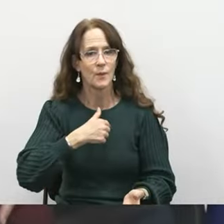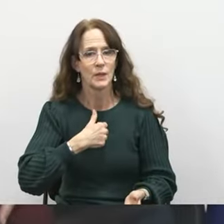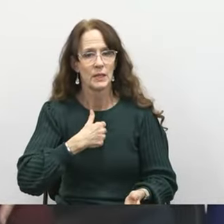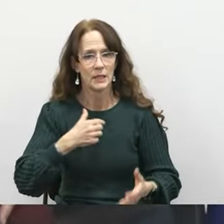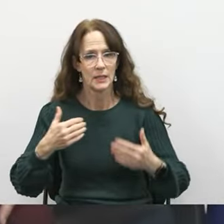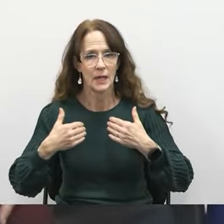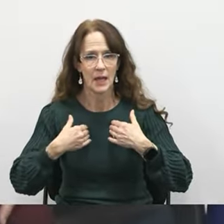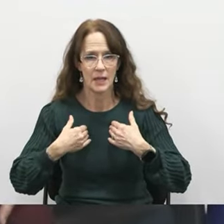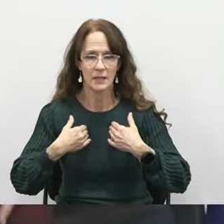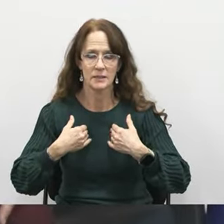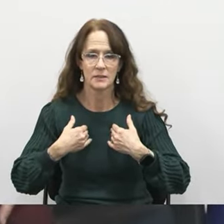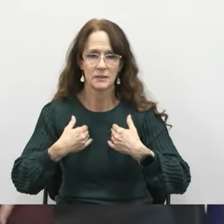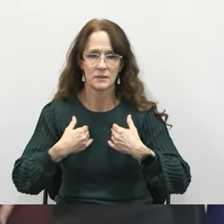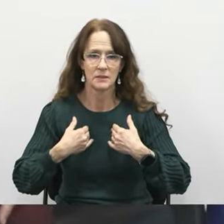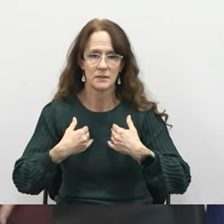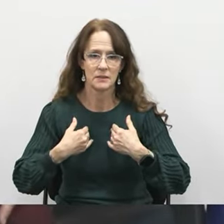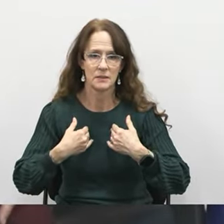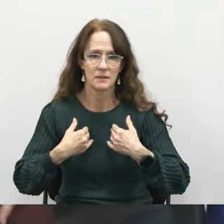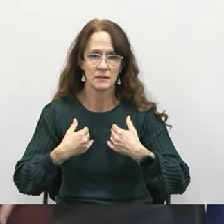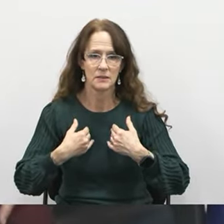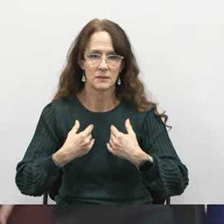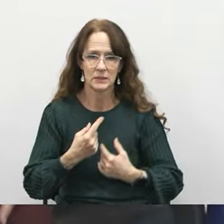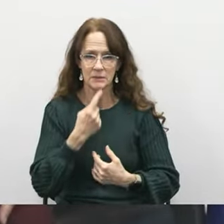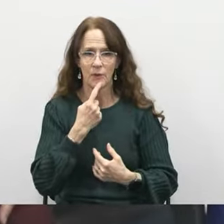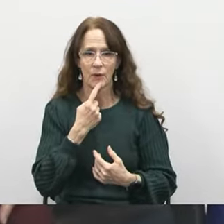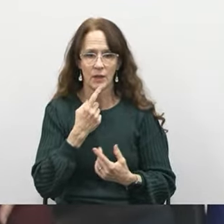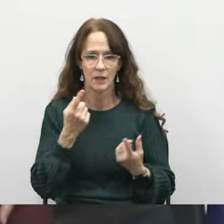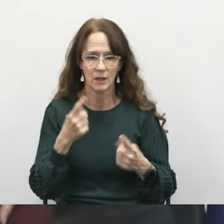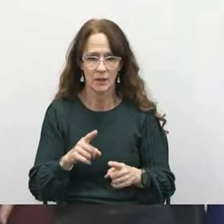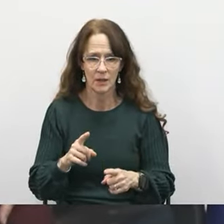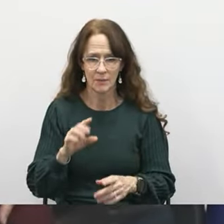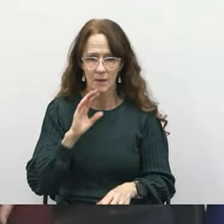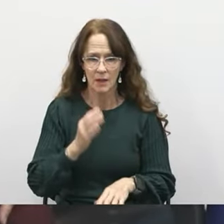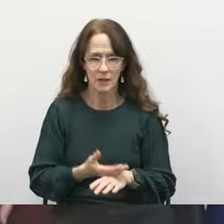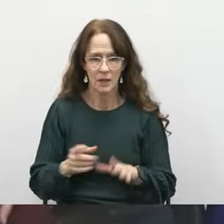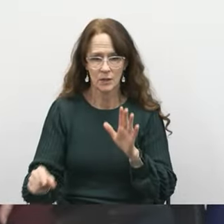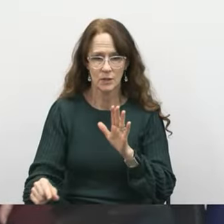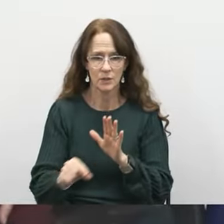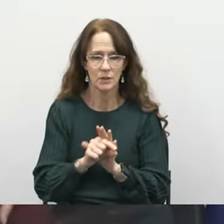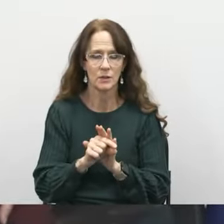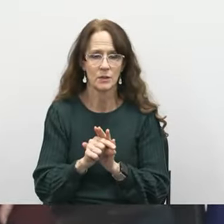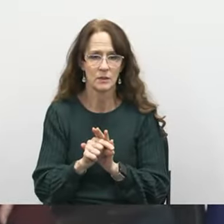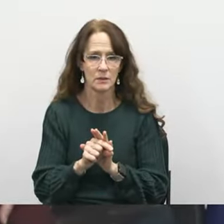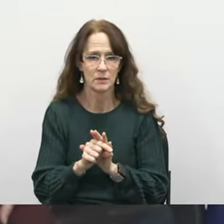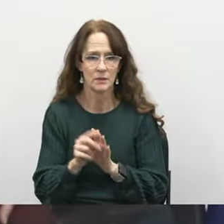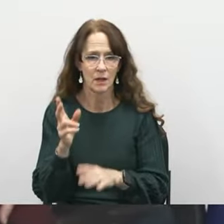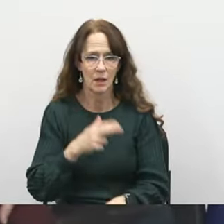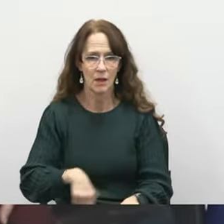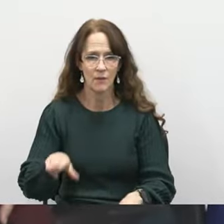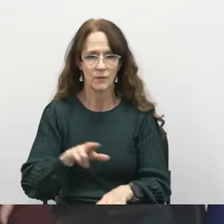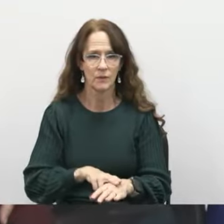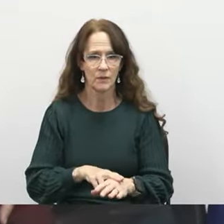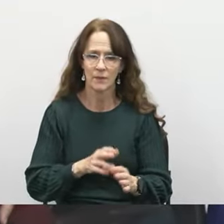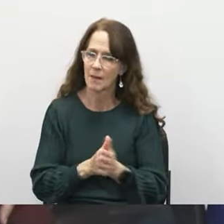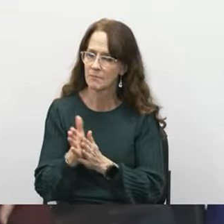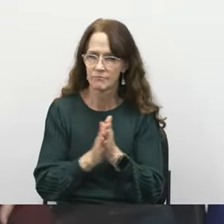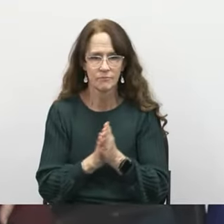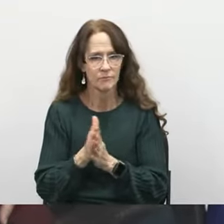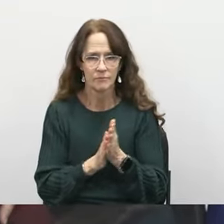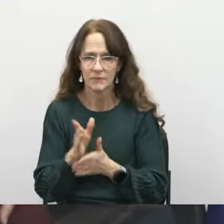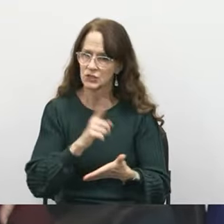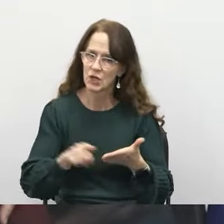some unfortunate circumstances regarding her grades. So, and of course, I'm very proactive in